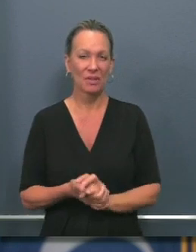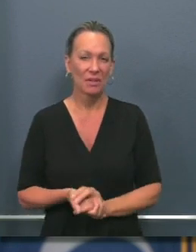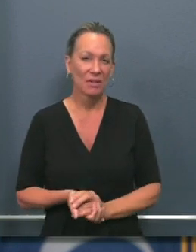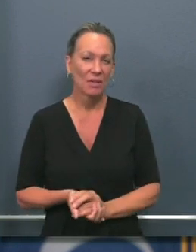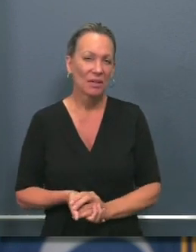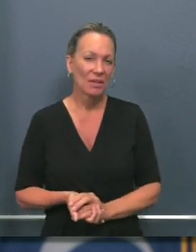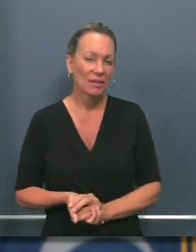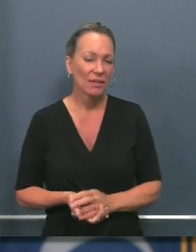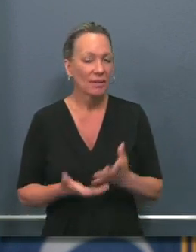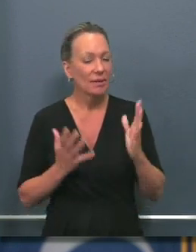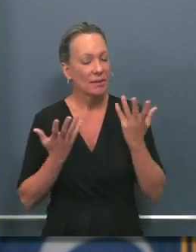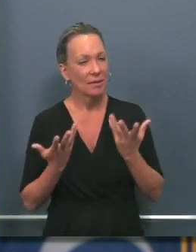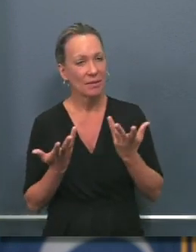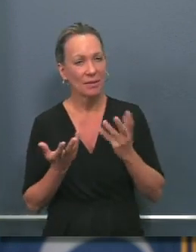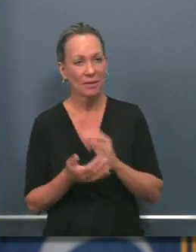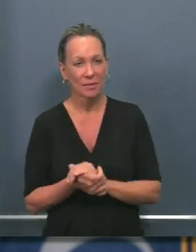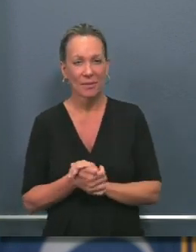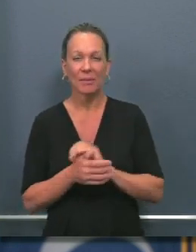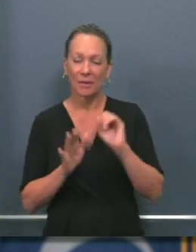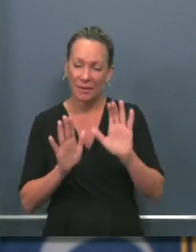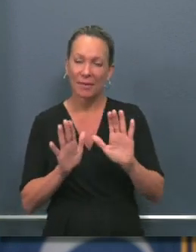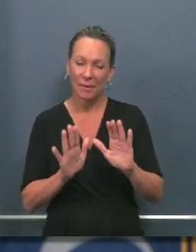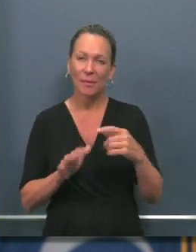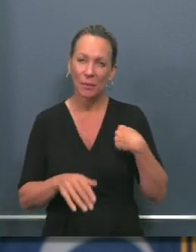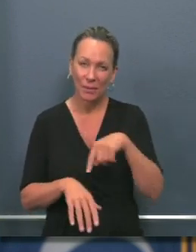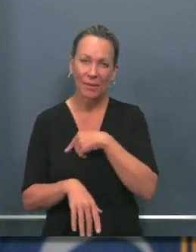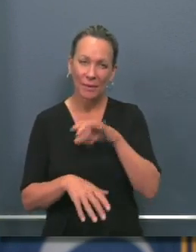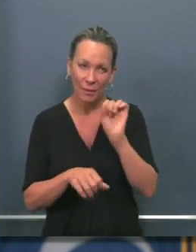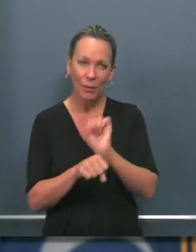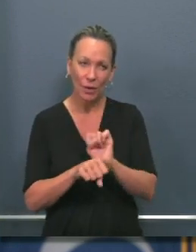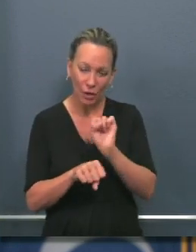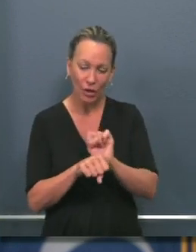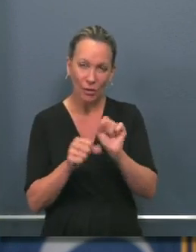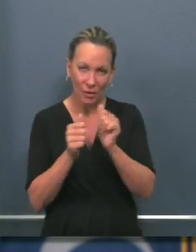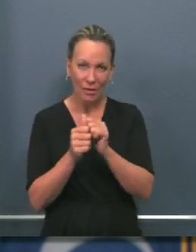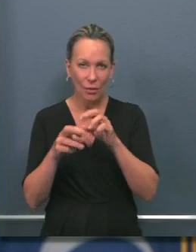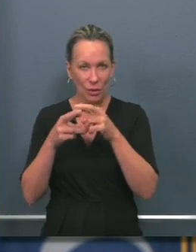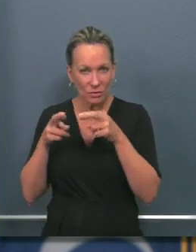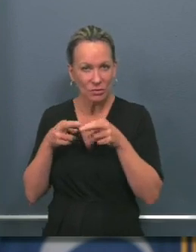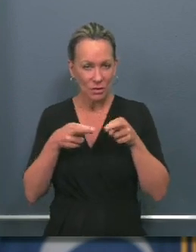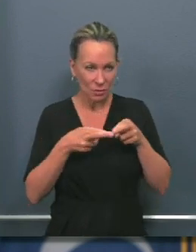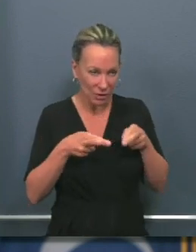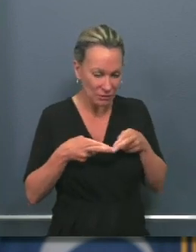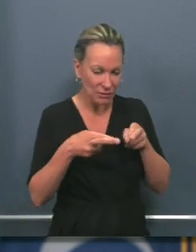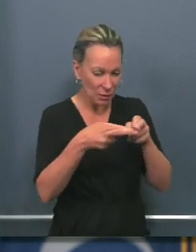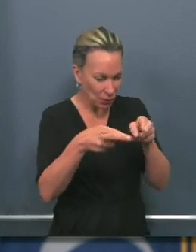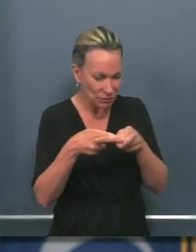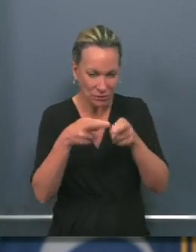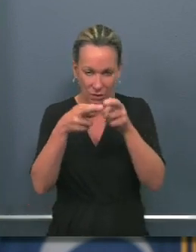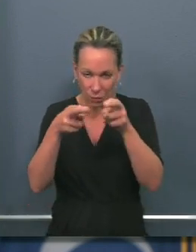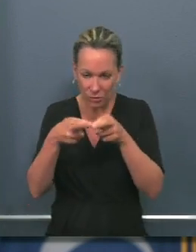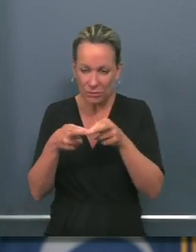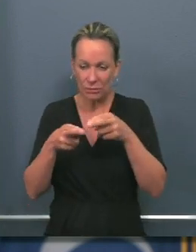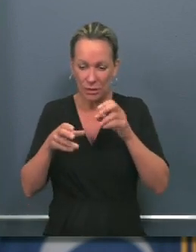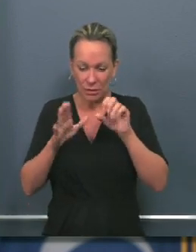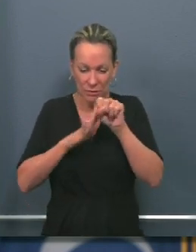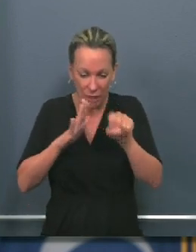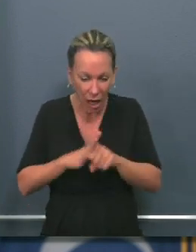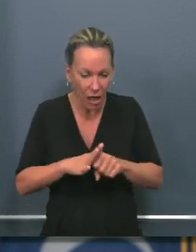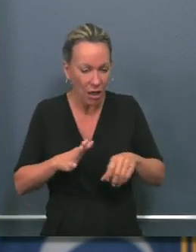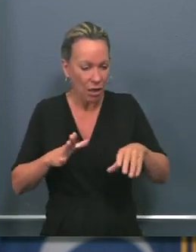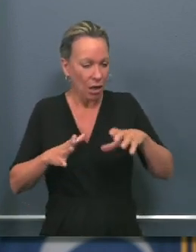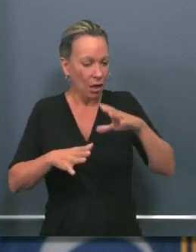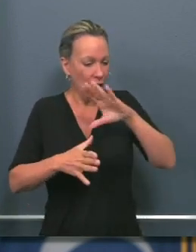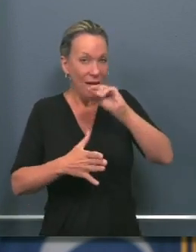very collaboratively, not only regionally, but with the federal government on things that really matter. Some of these other things, to me, it's